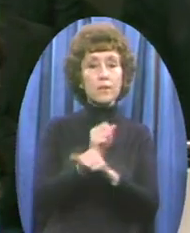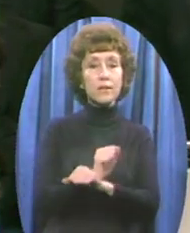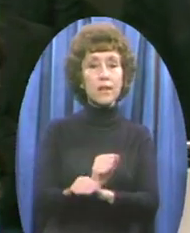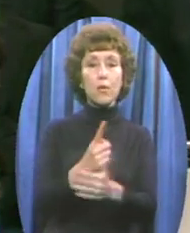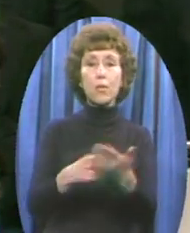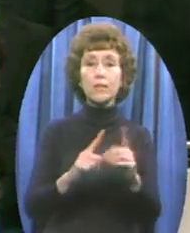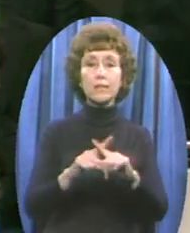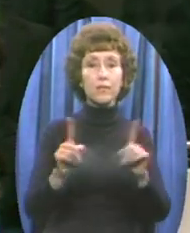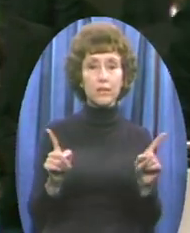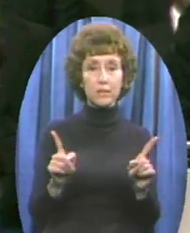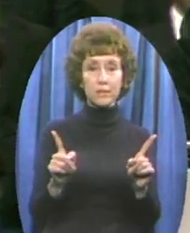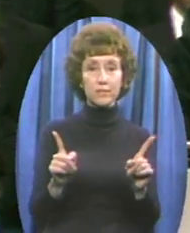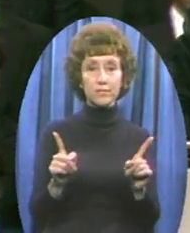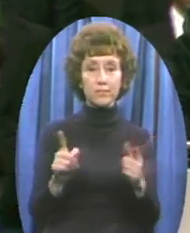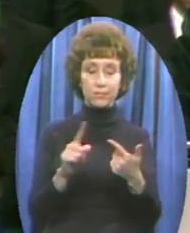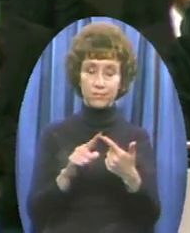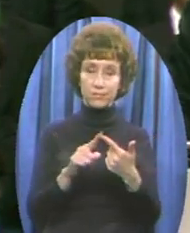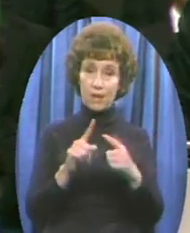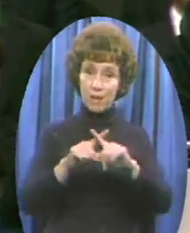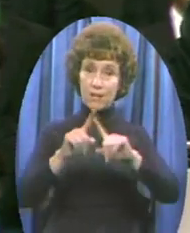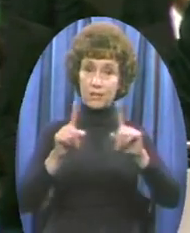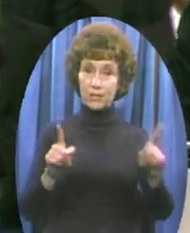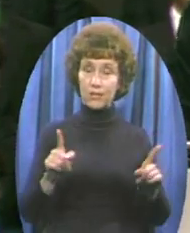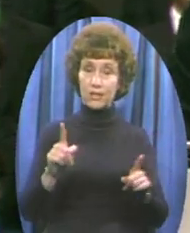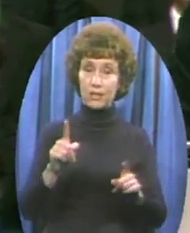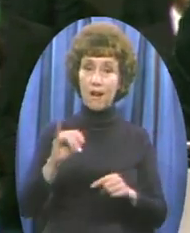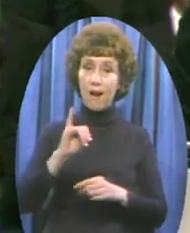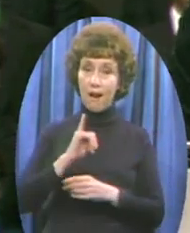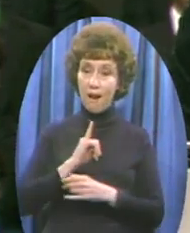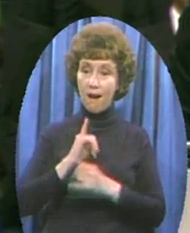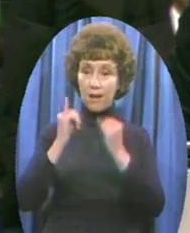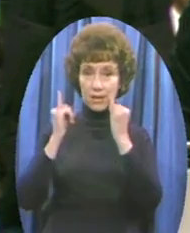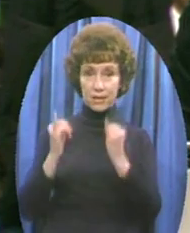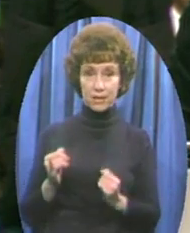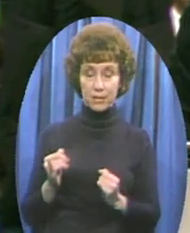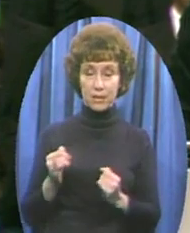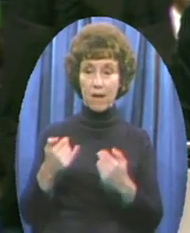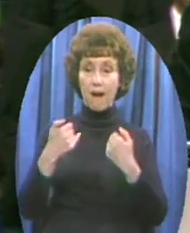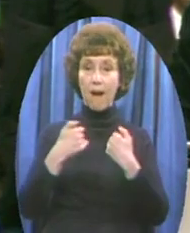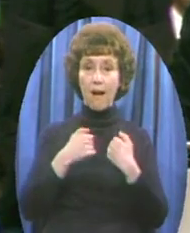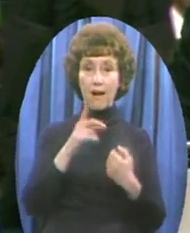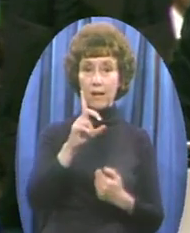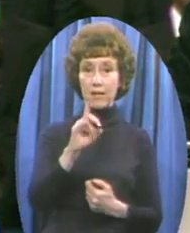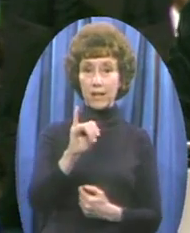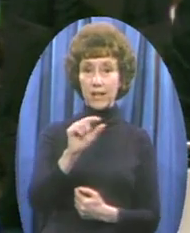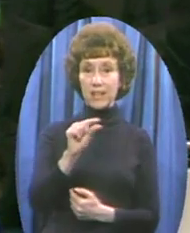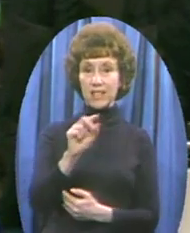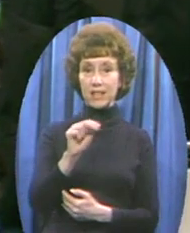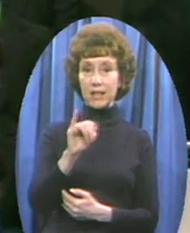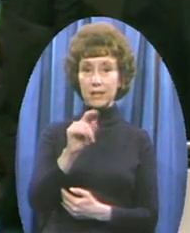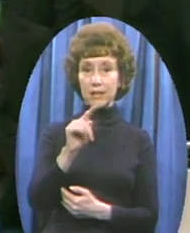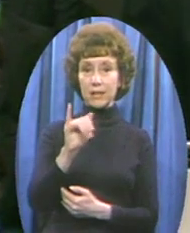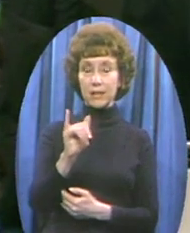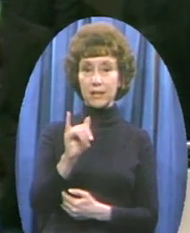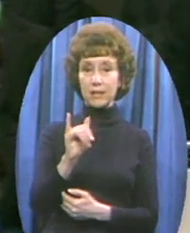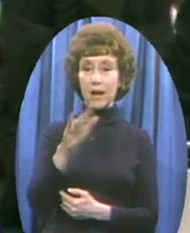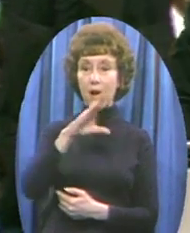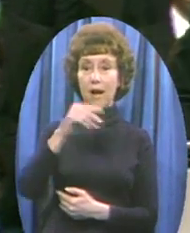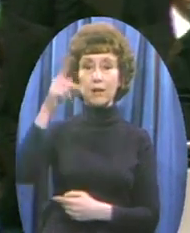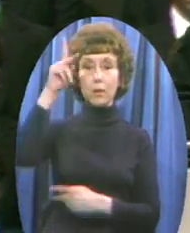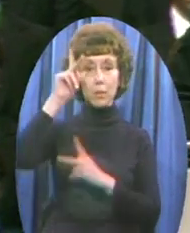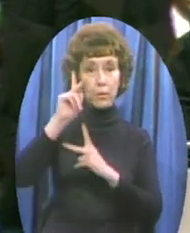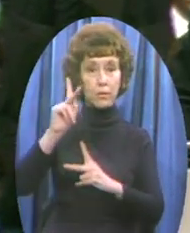individual, privileges and dignity that is not true in the communist world. I have the right to